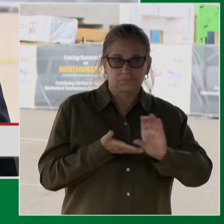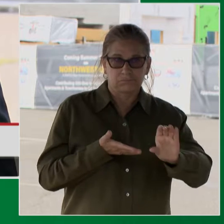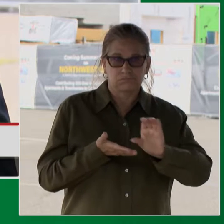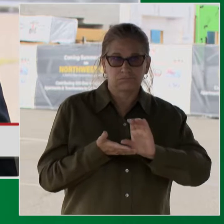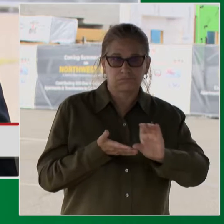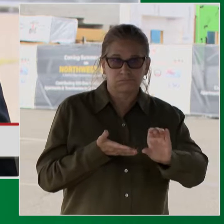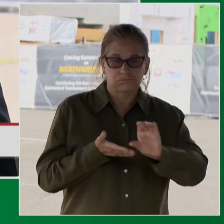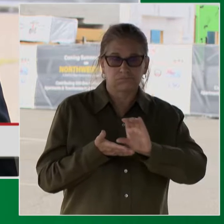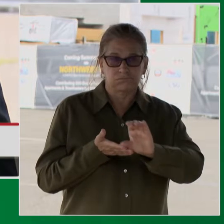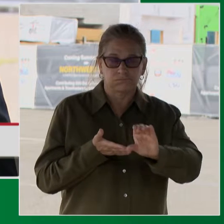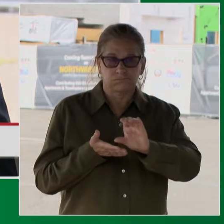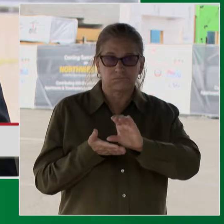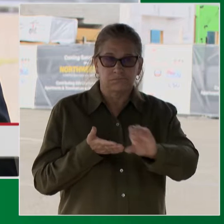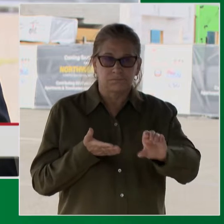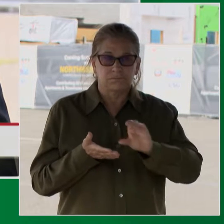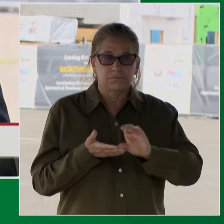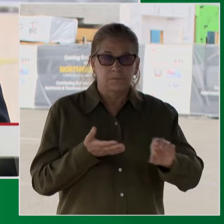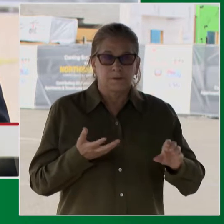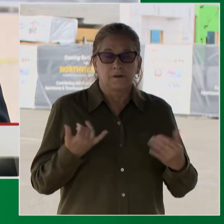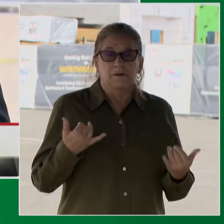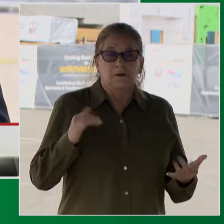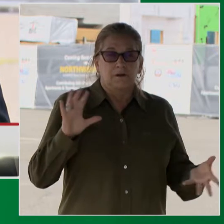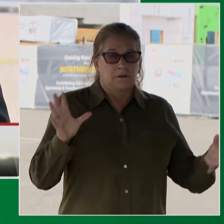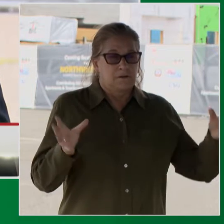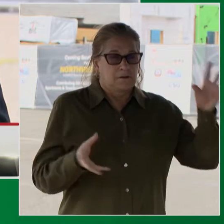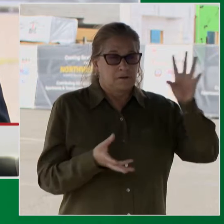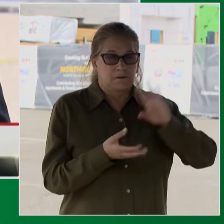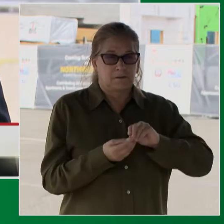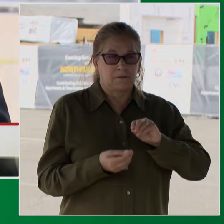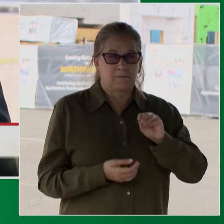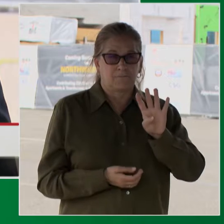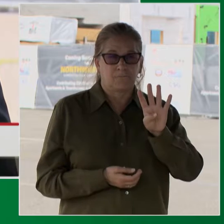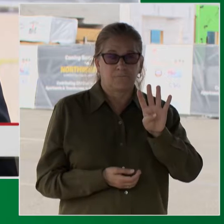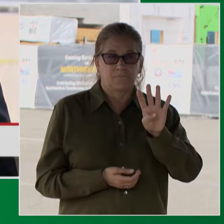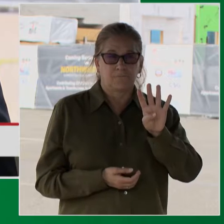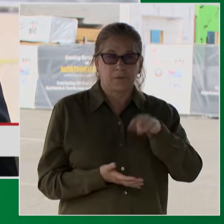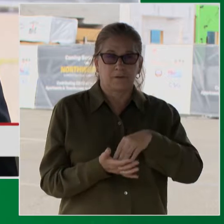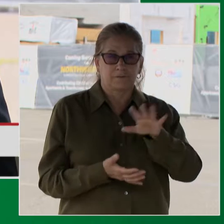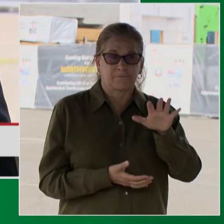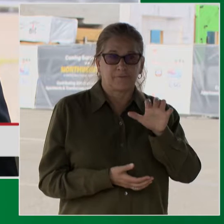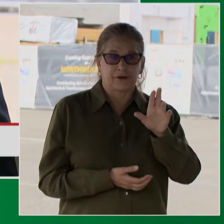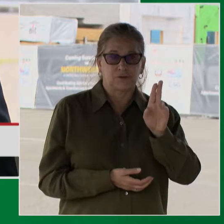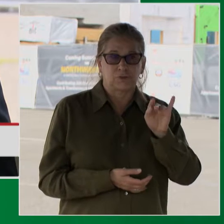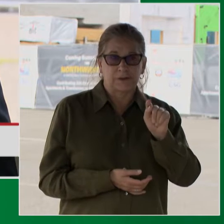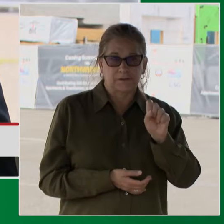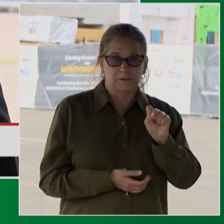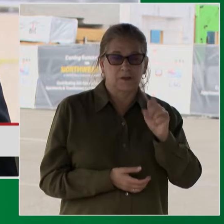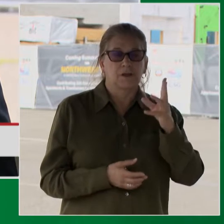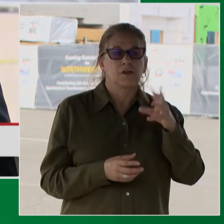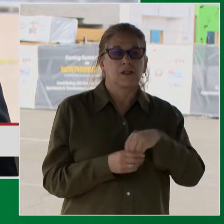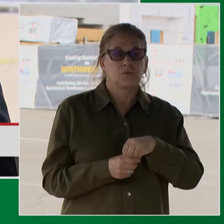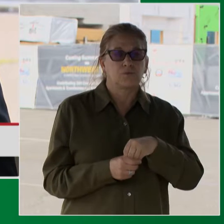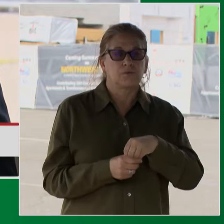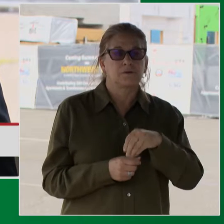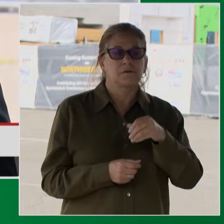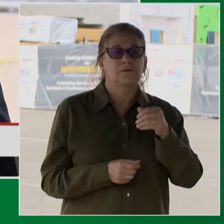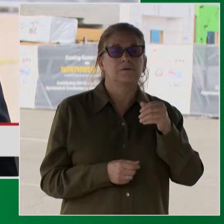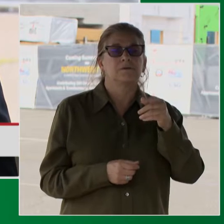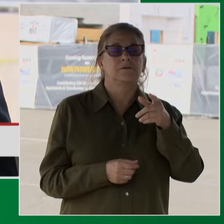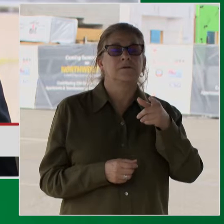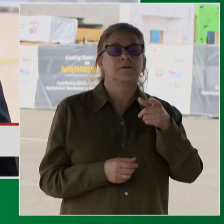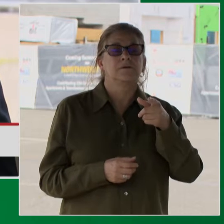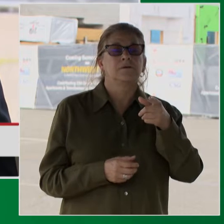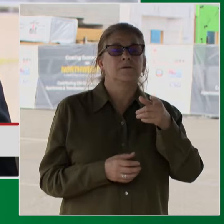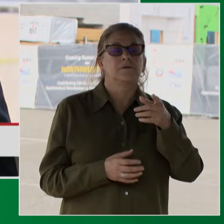completed 36 projects totaling over 4,500 units of housing, including over 1,600 deeply affordable